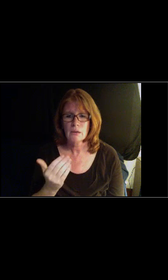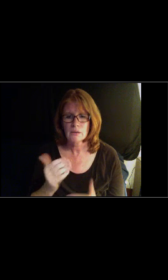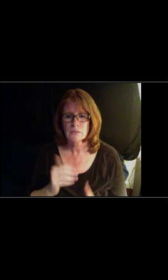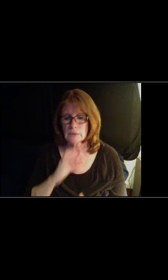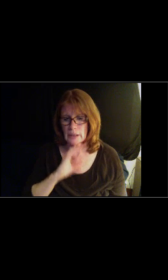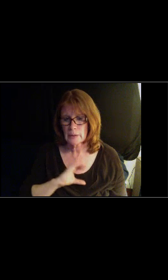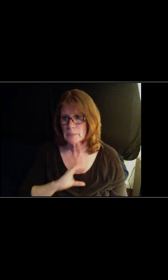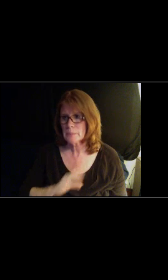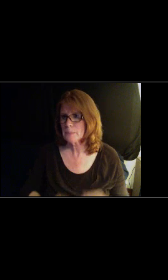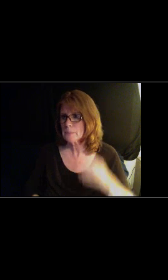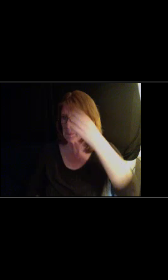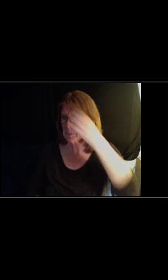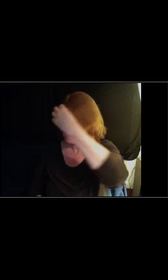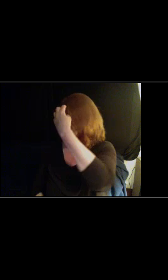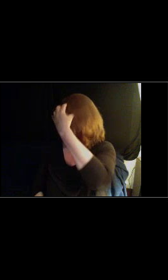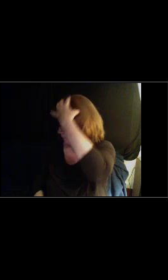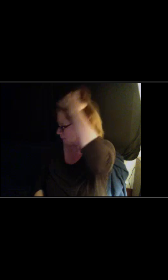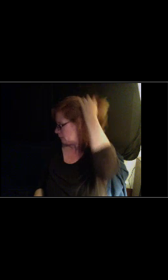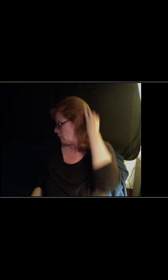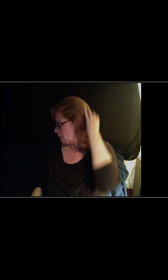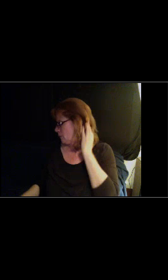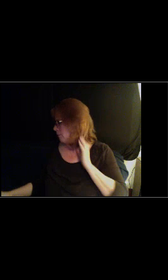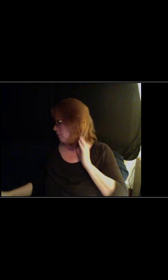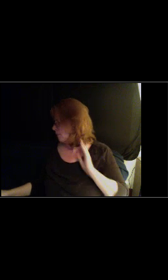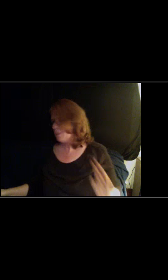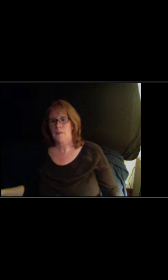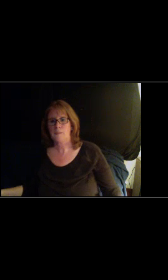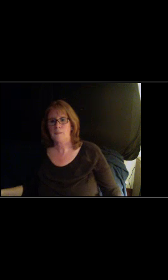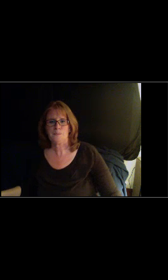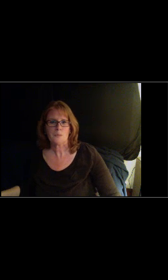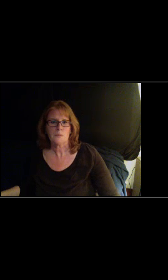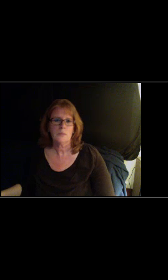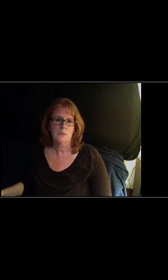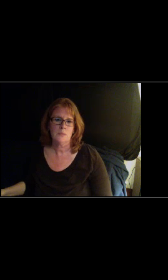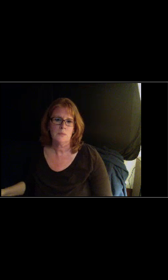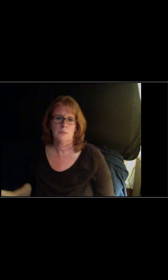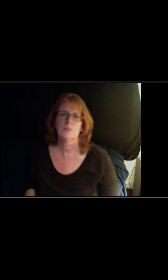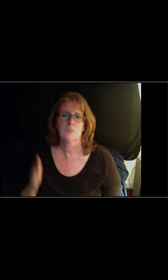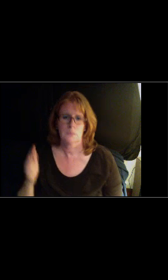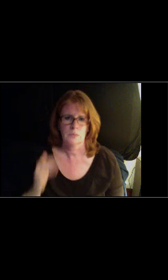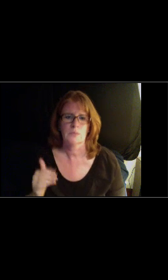but they aren't really working well for us. Next click.